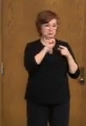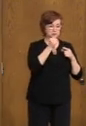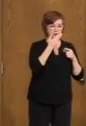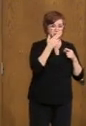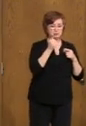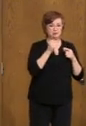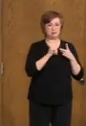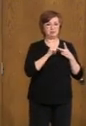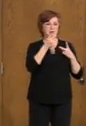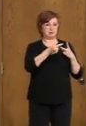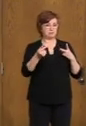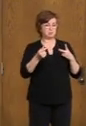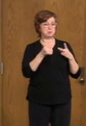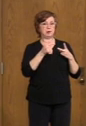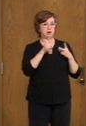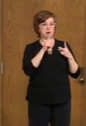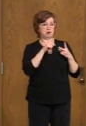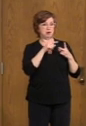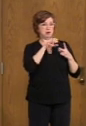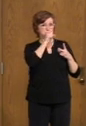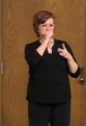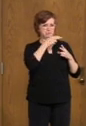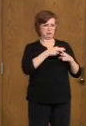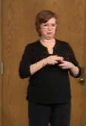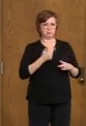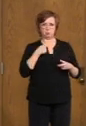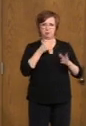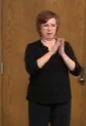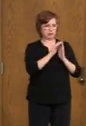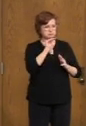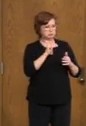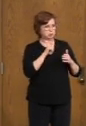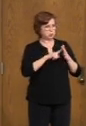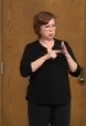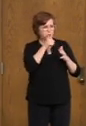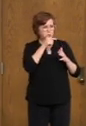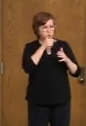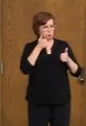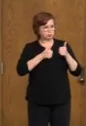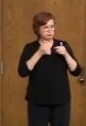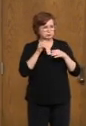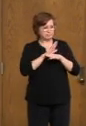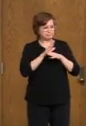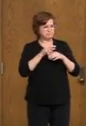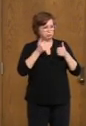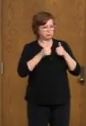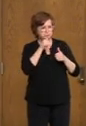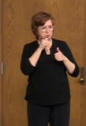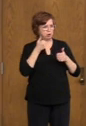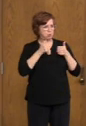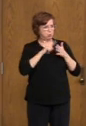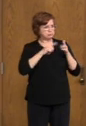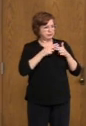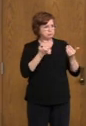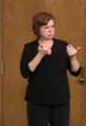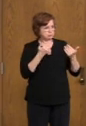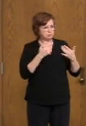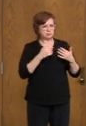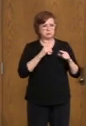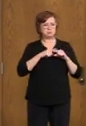again for names of businesses that have been fined and have been told it's